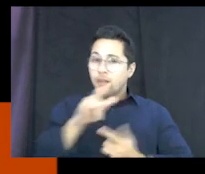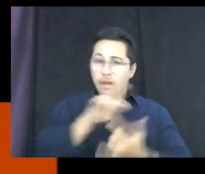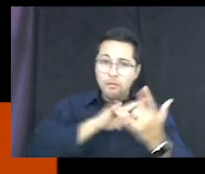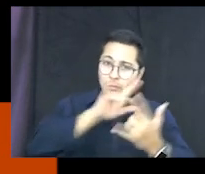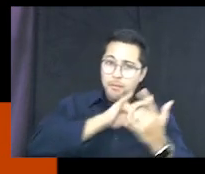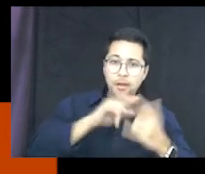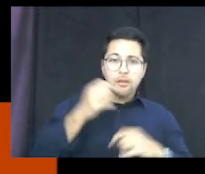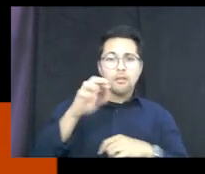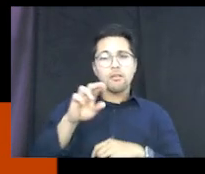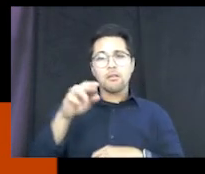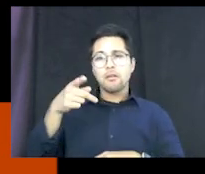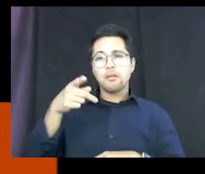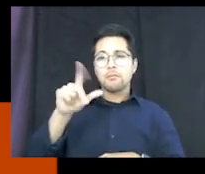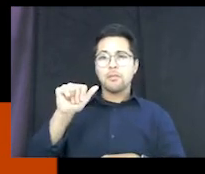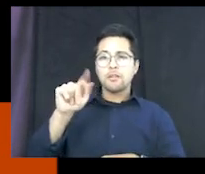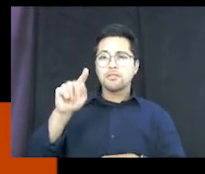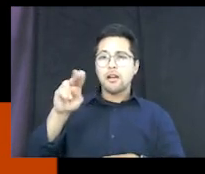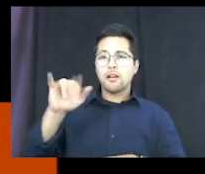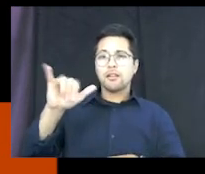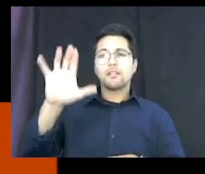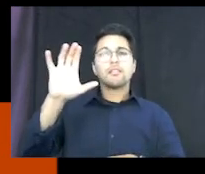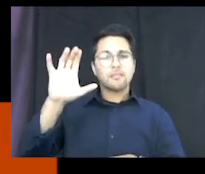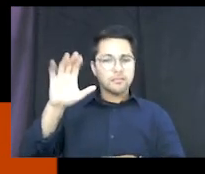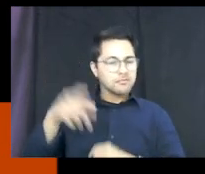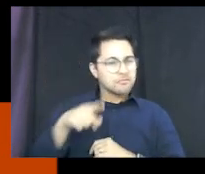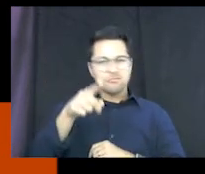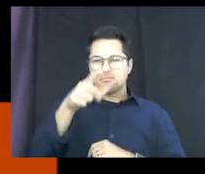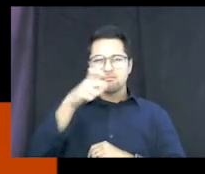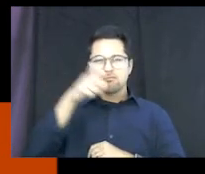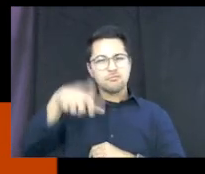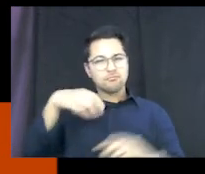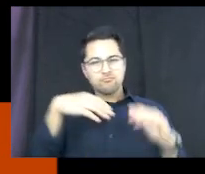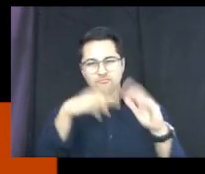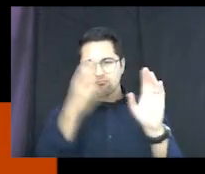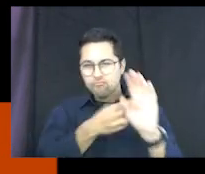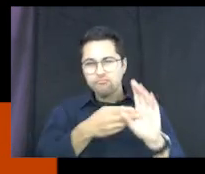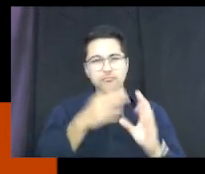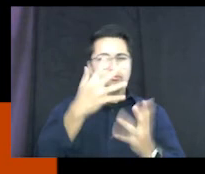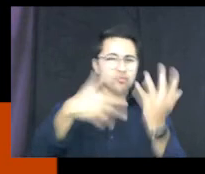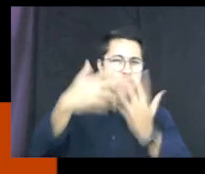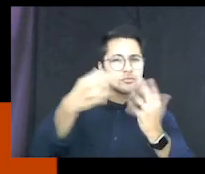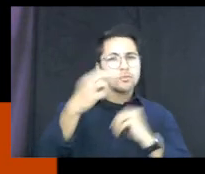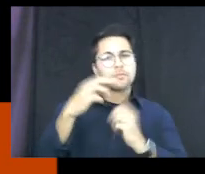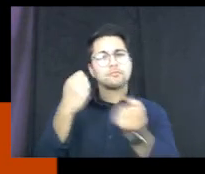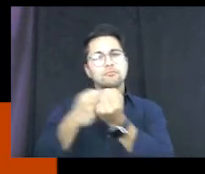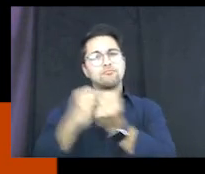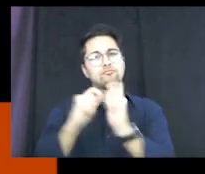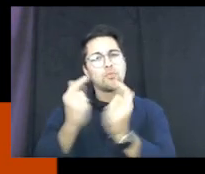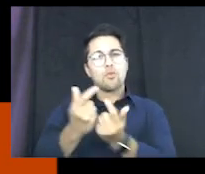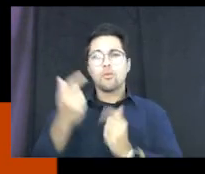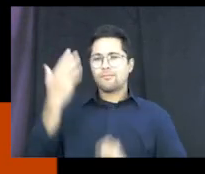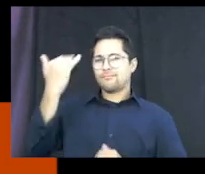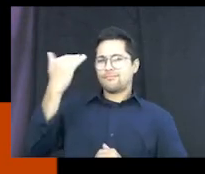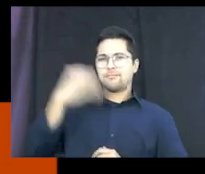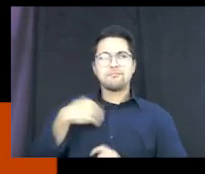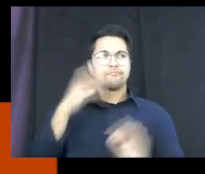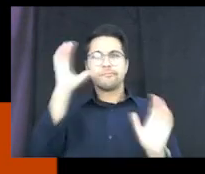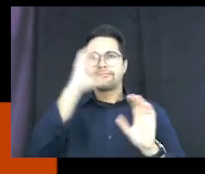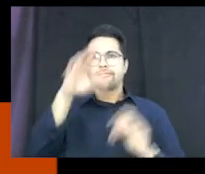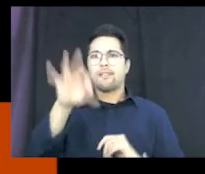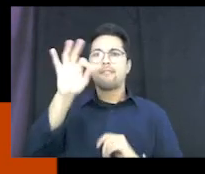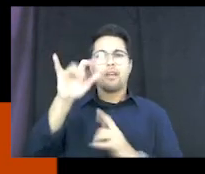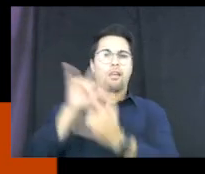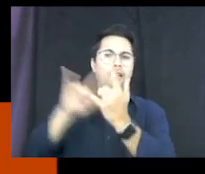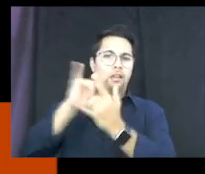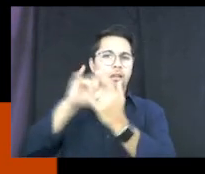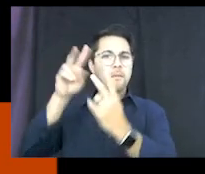platonic in nature. You should not join a social or support group for the sole purpose of finding a romantic partner